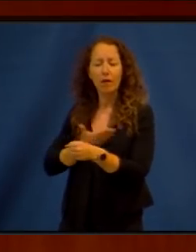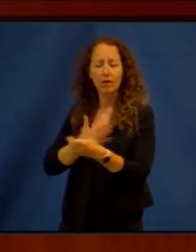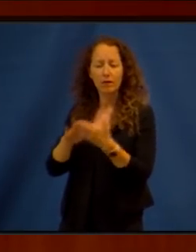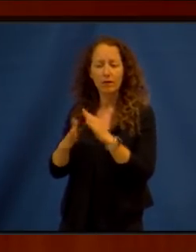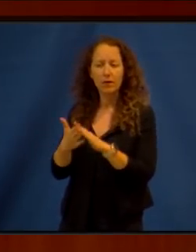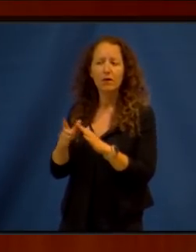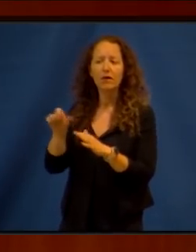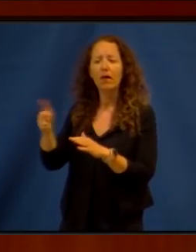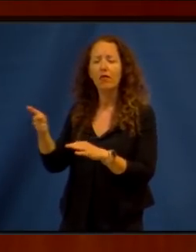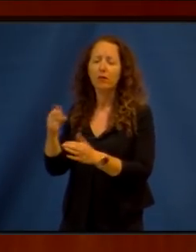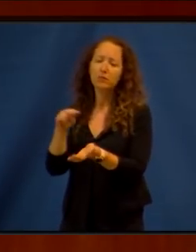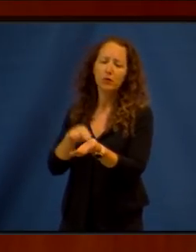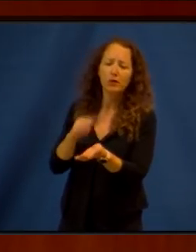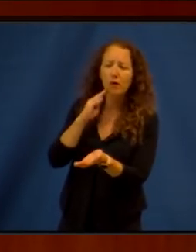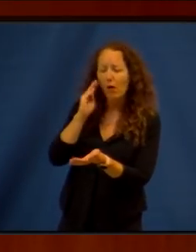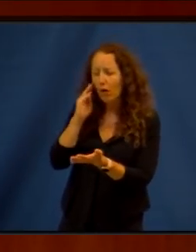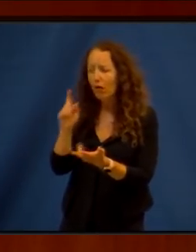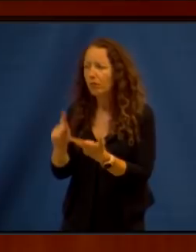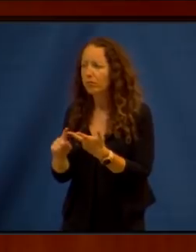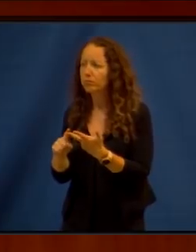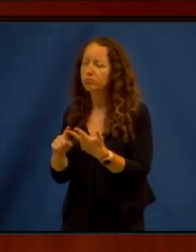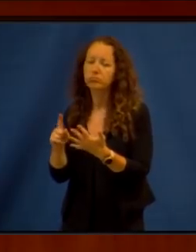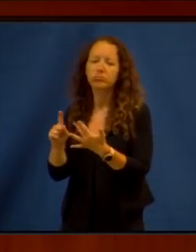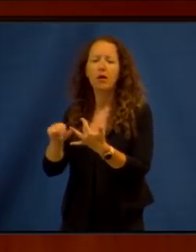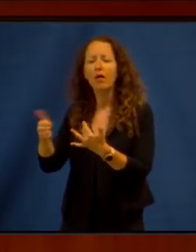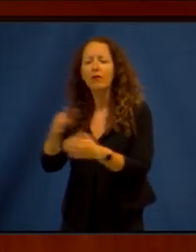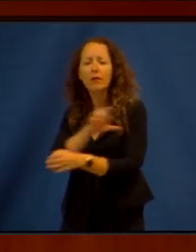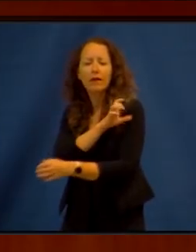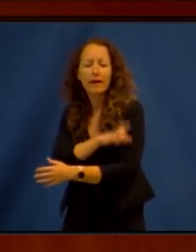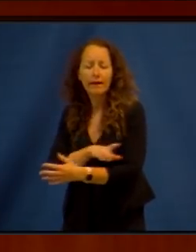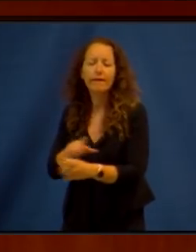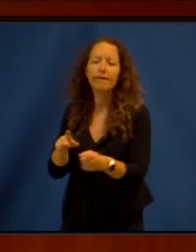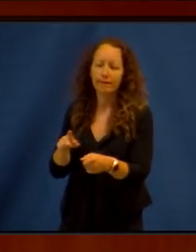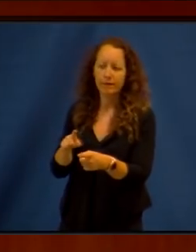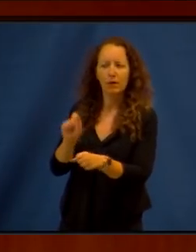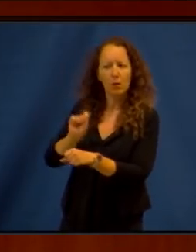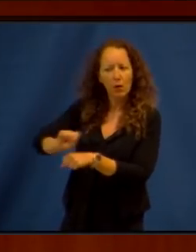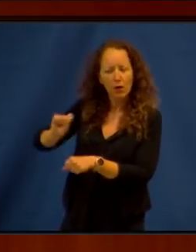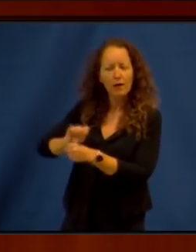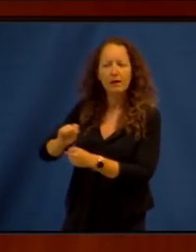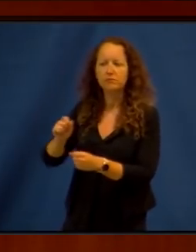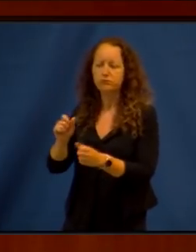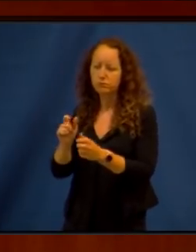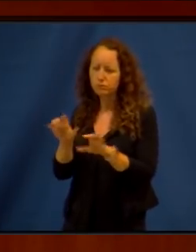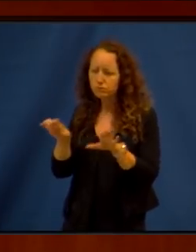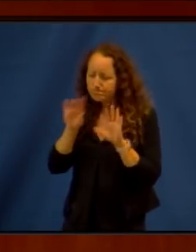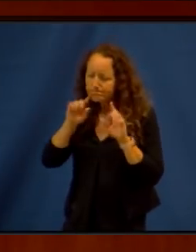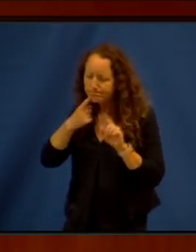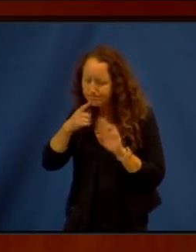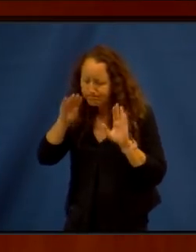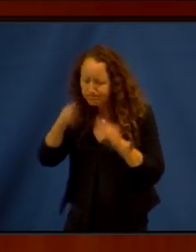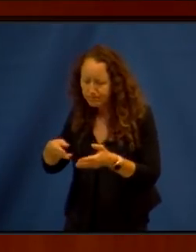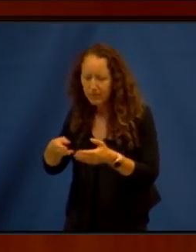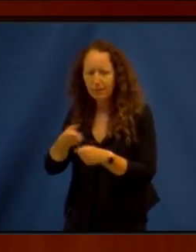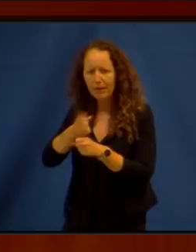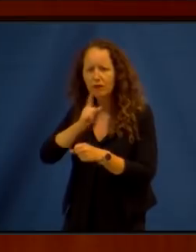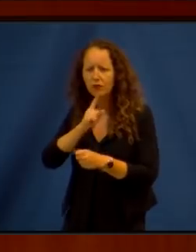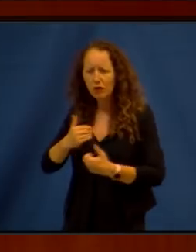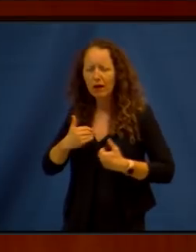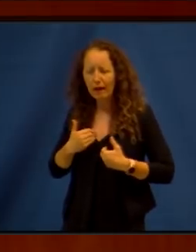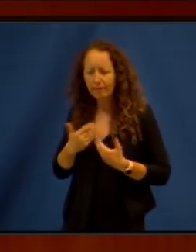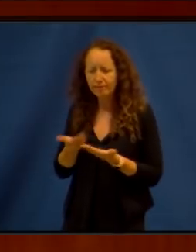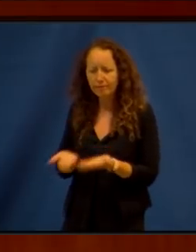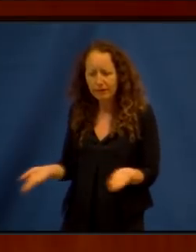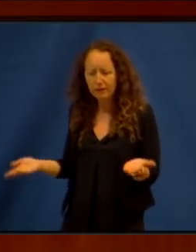working diligently to have PPE for our staff and others. So again, wanted to address that directly with the public so that everyone's aware